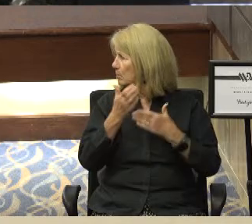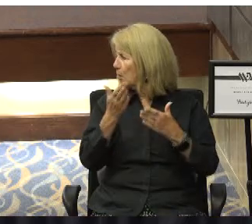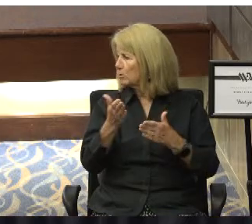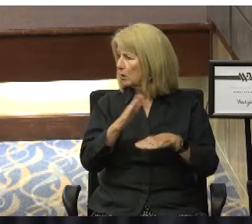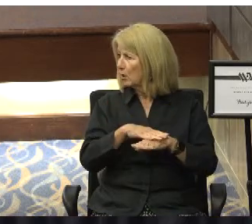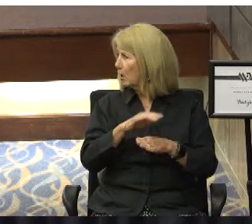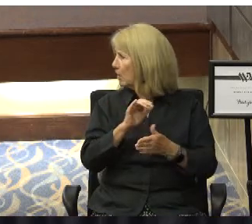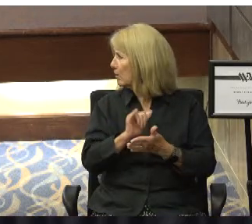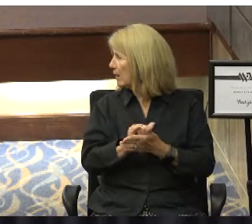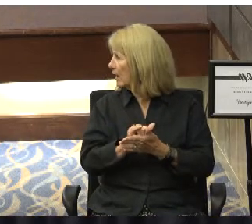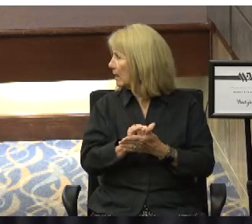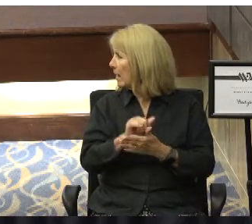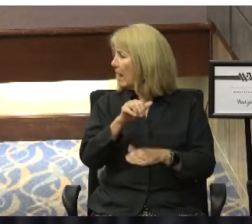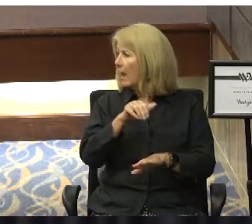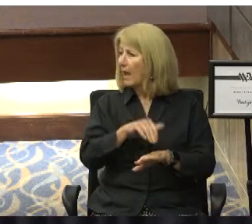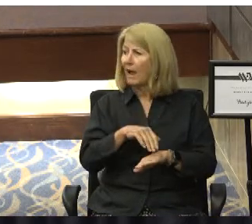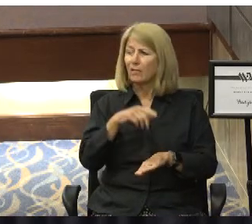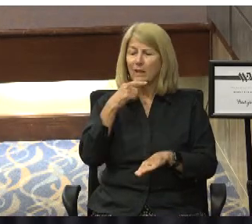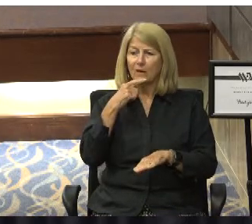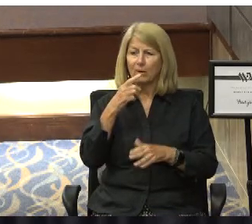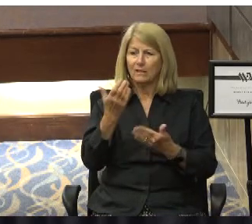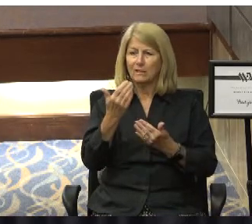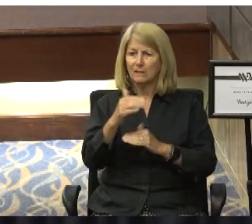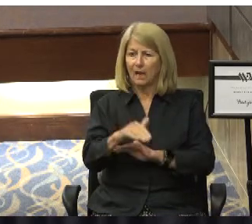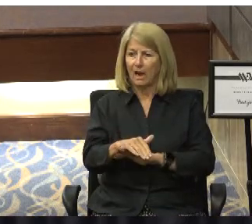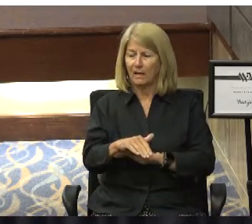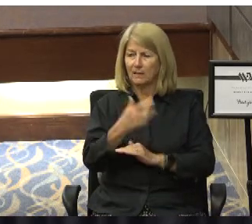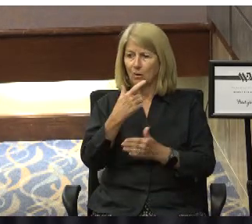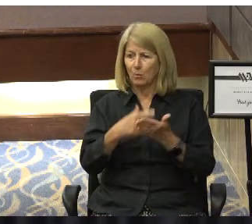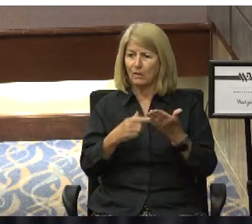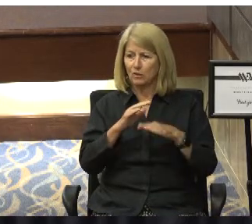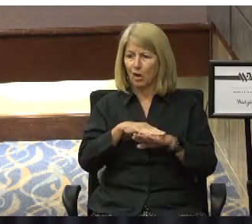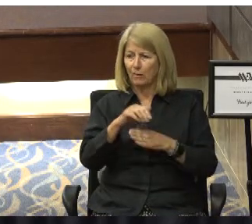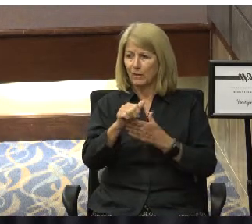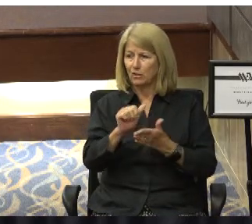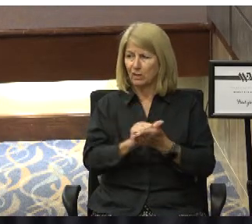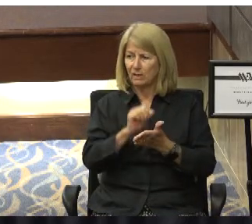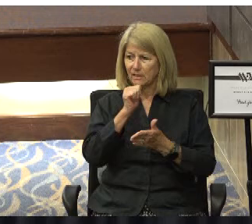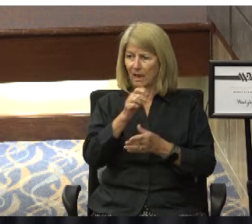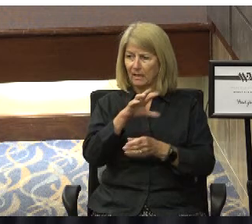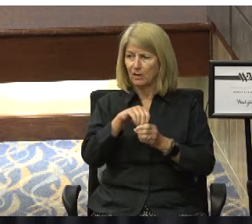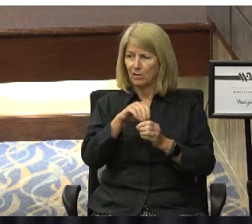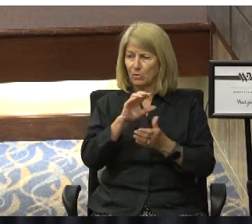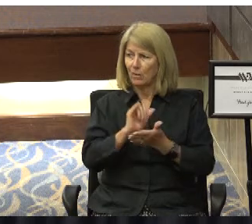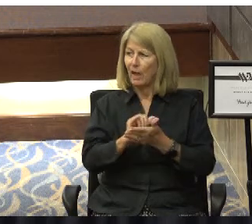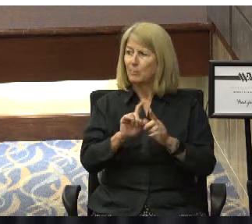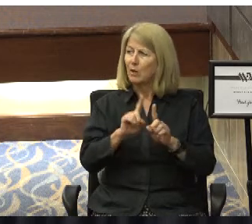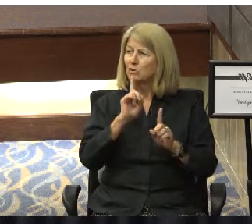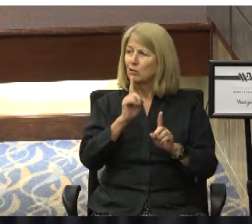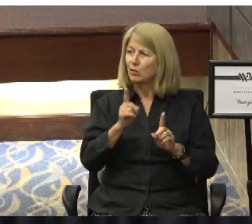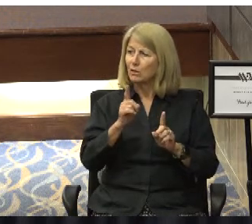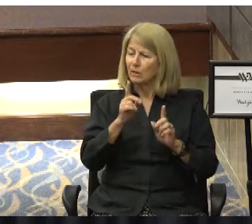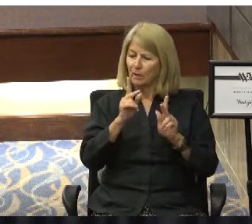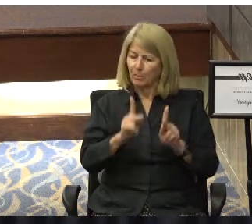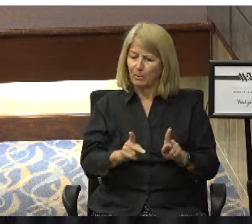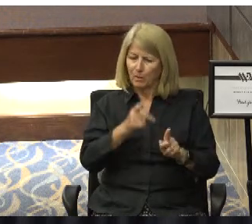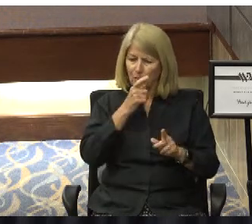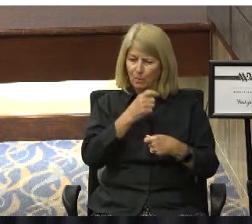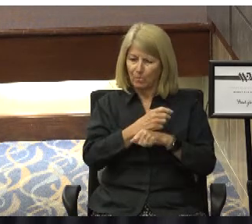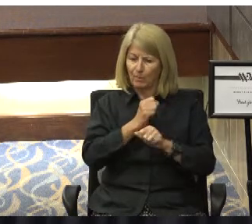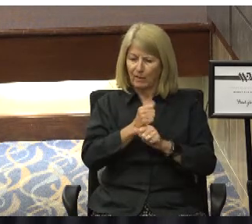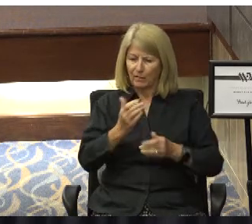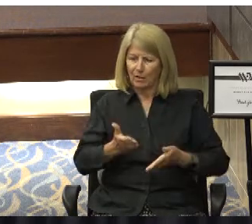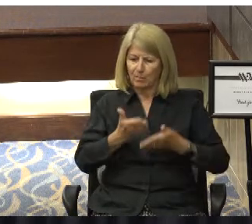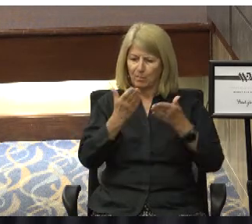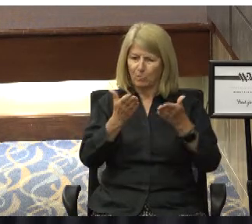at the hearing tonight, if council, so what's on the agenda does not include that, but certainly the person making the motion